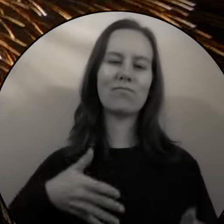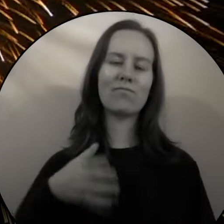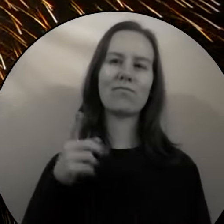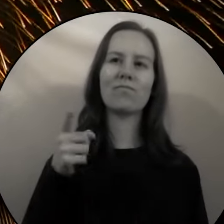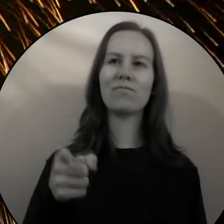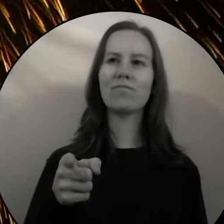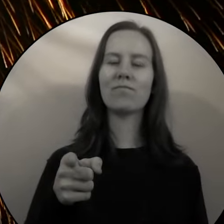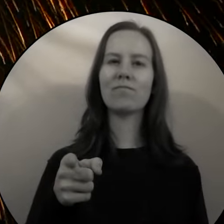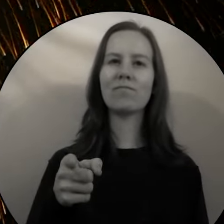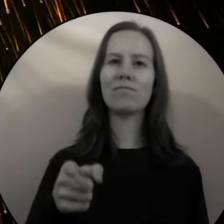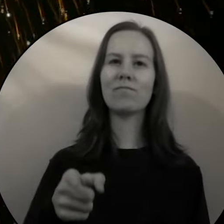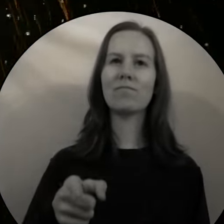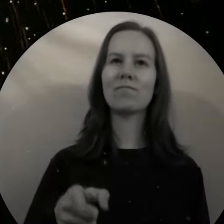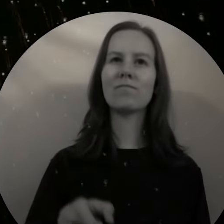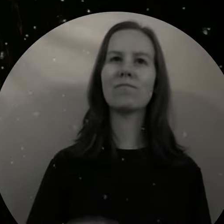of